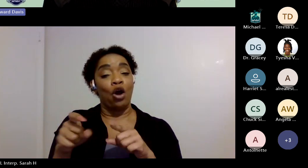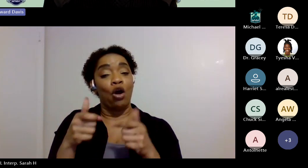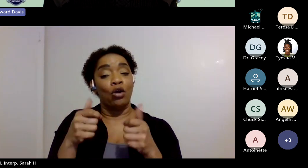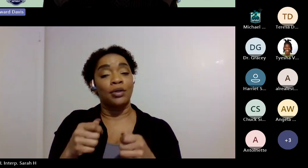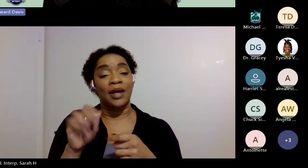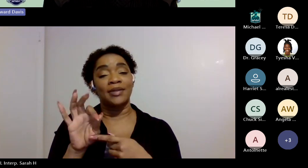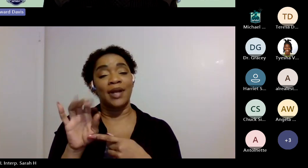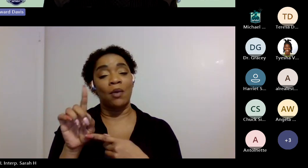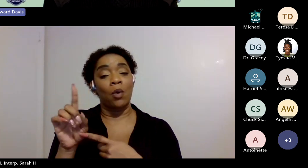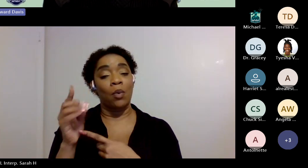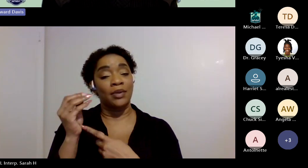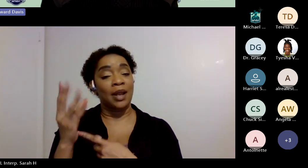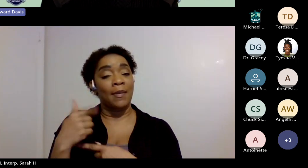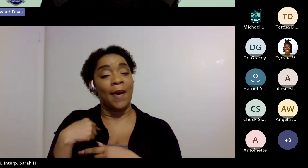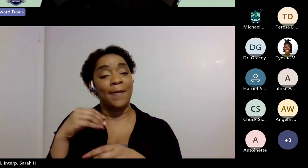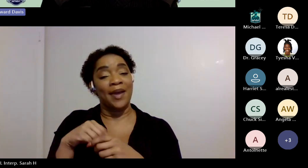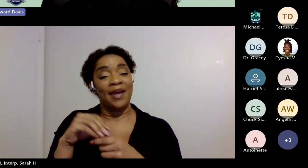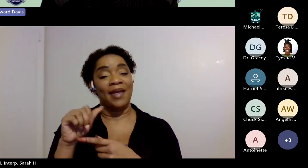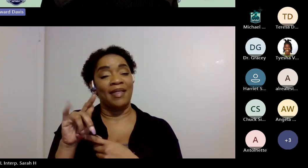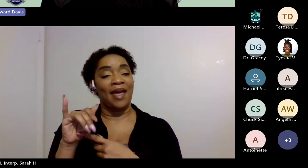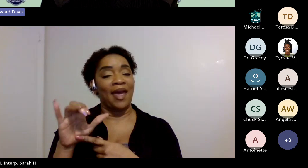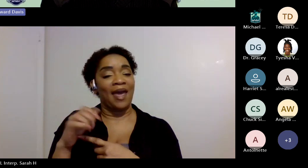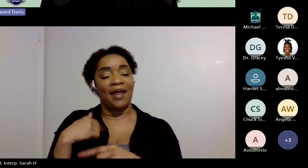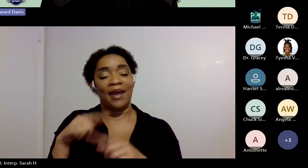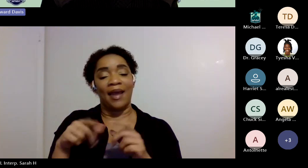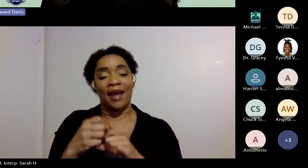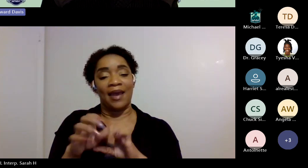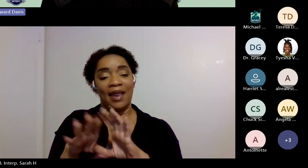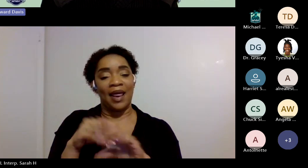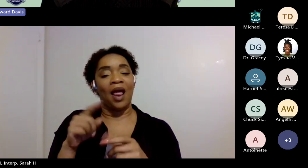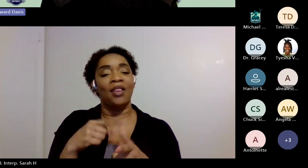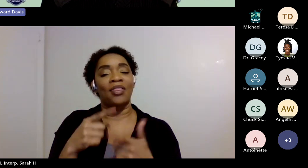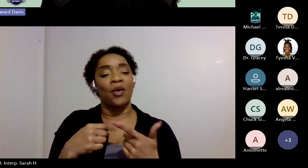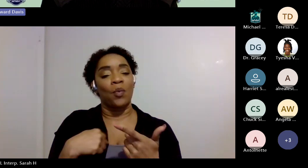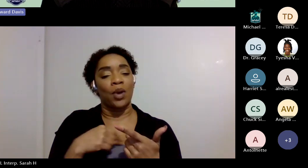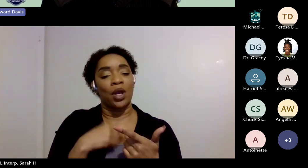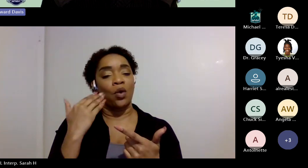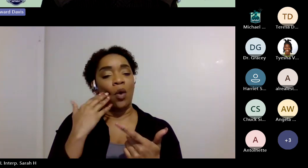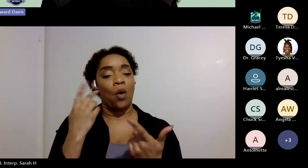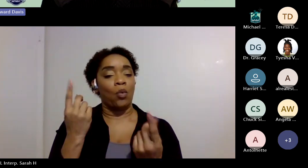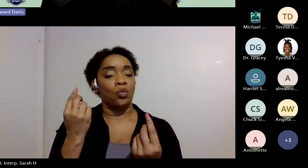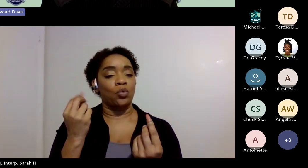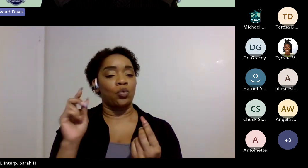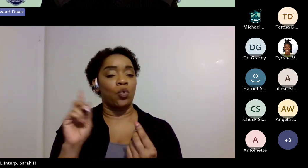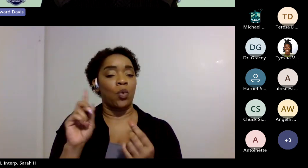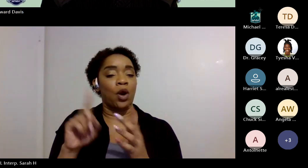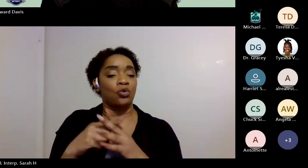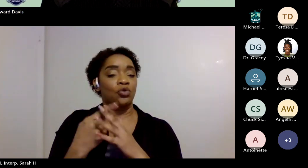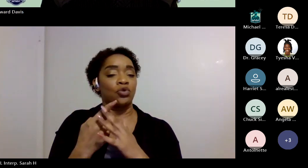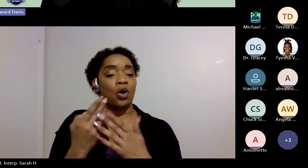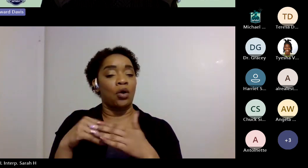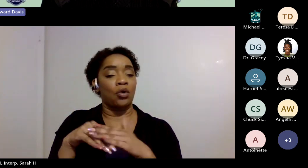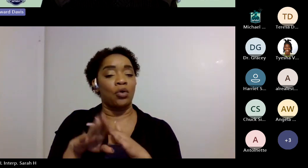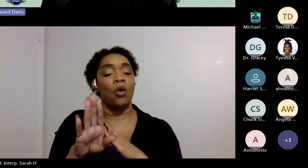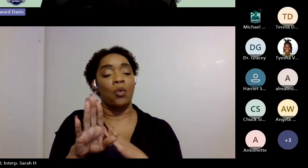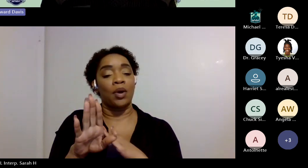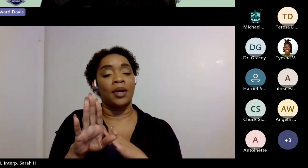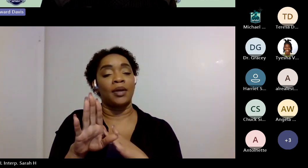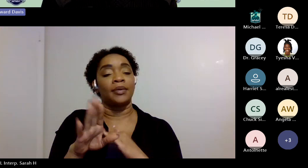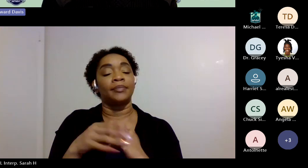the attic. I can't get out, and then we'll know where to start our rescue operations or how to attack